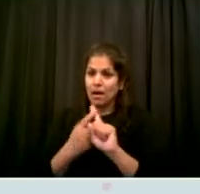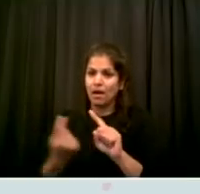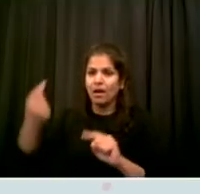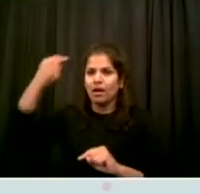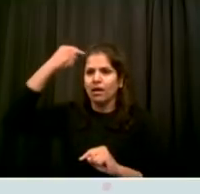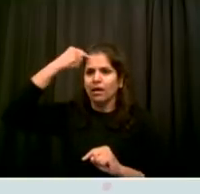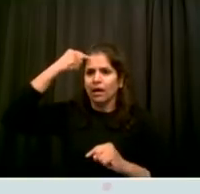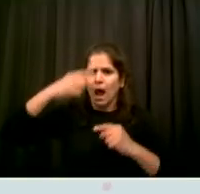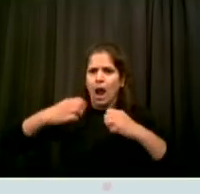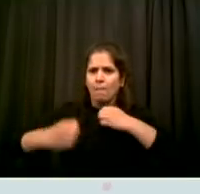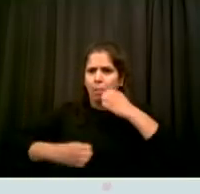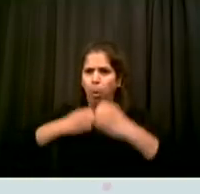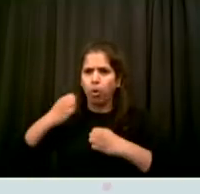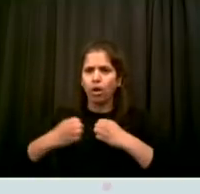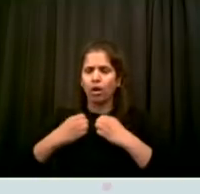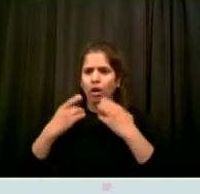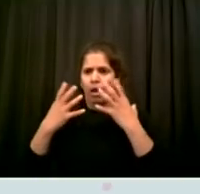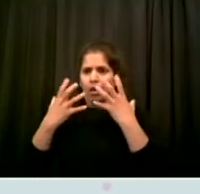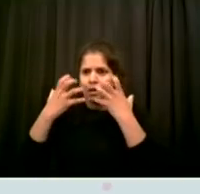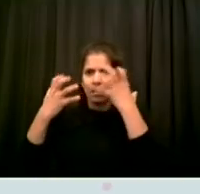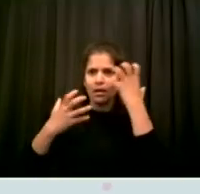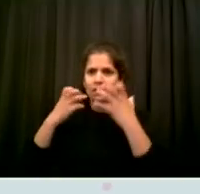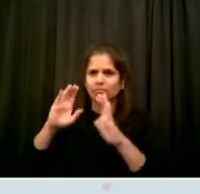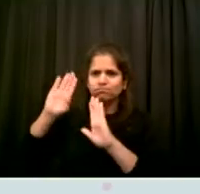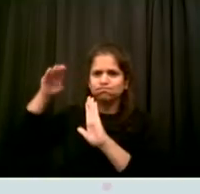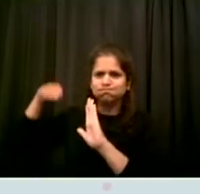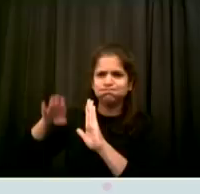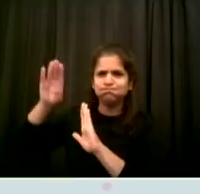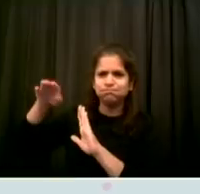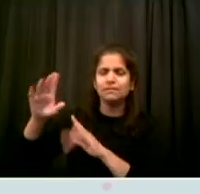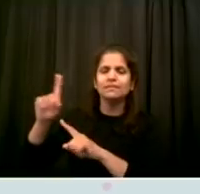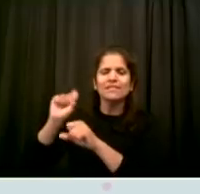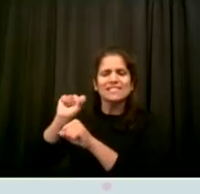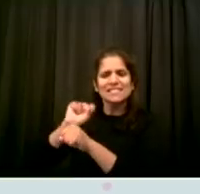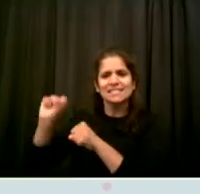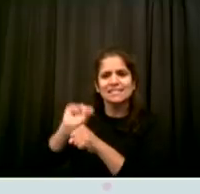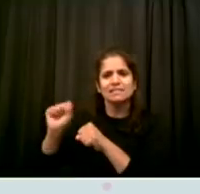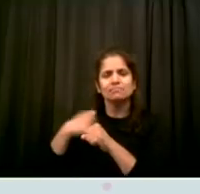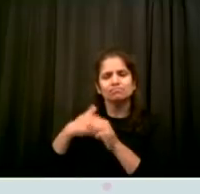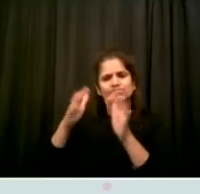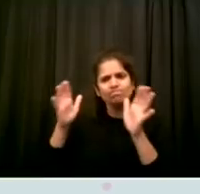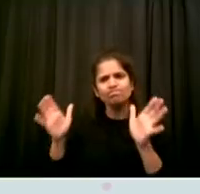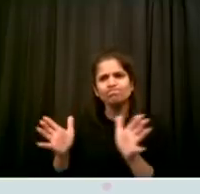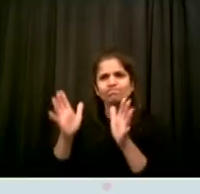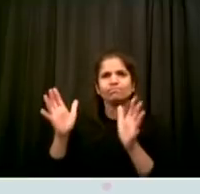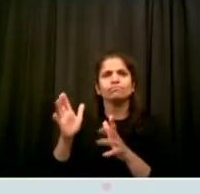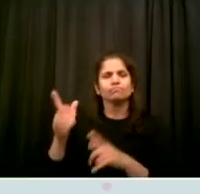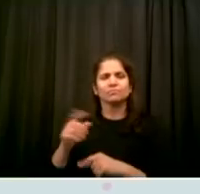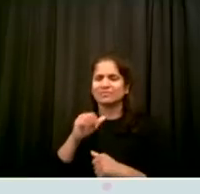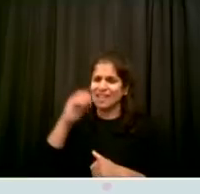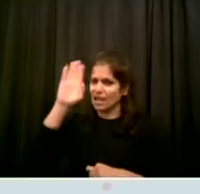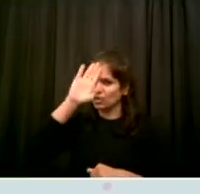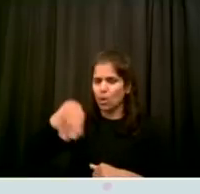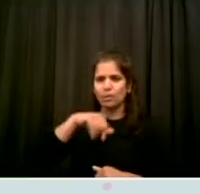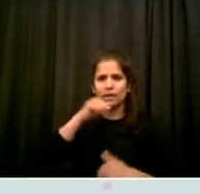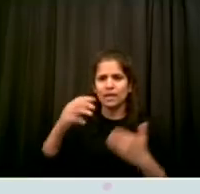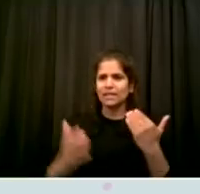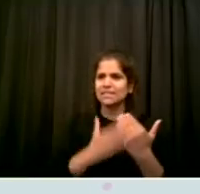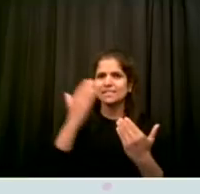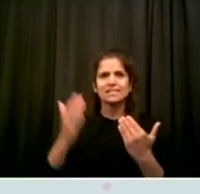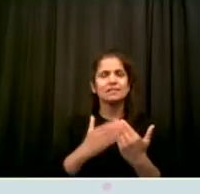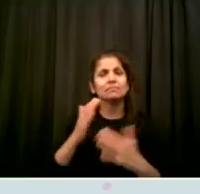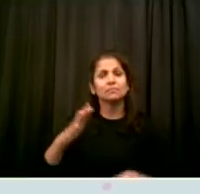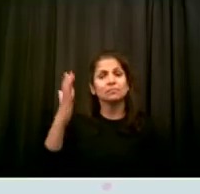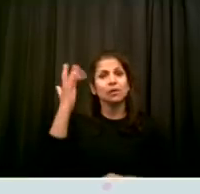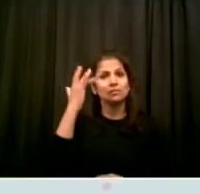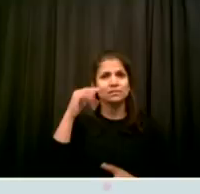has been that somehow mental health has been too much of a taboo subject. But the mental health challenges of the coronavirus have been profound. People